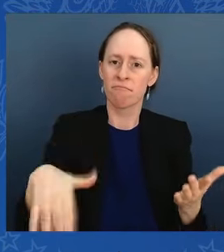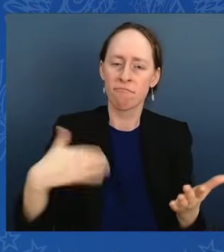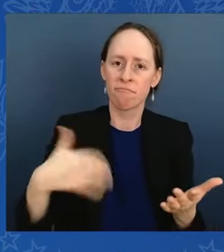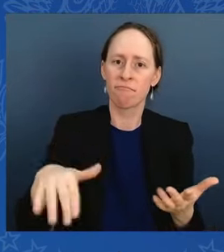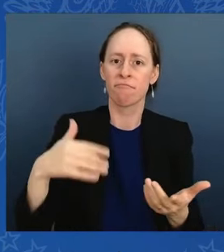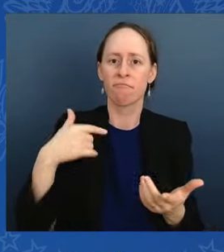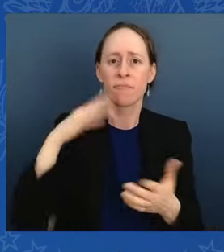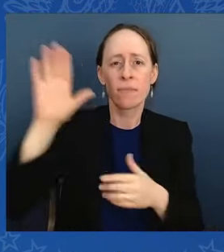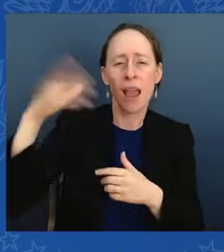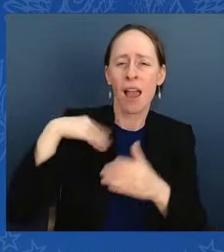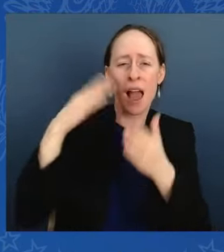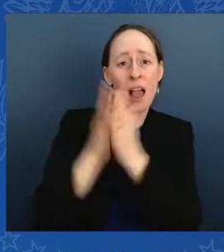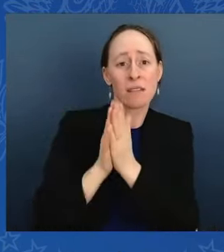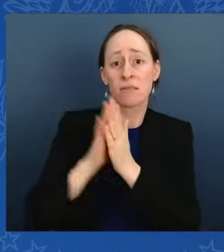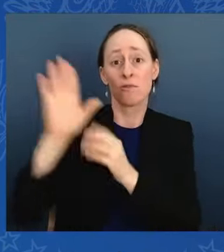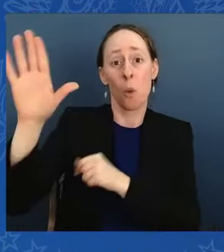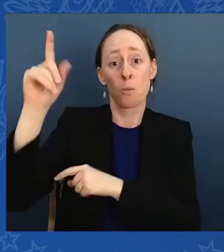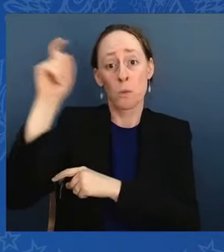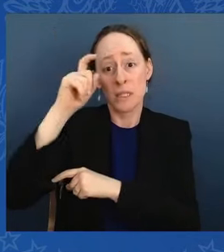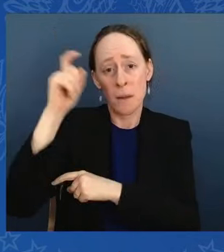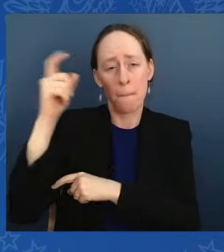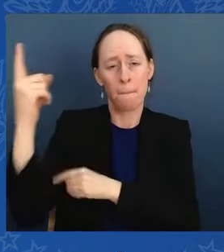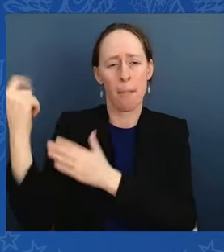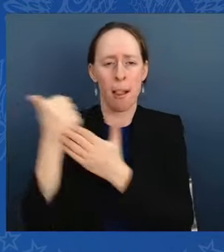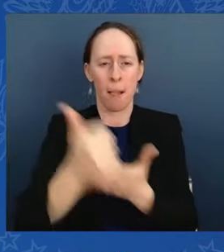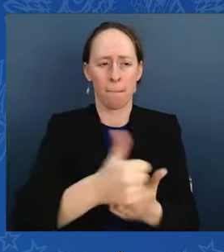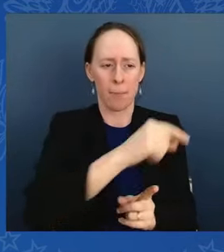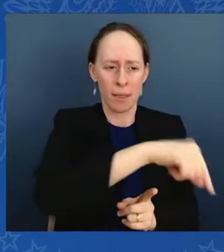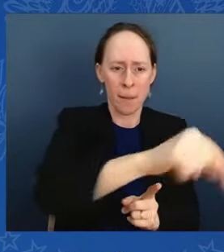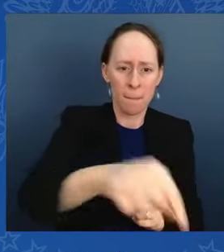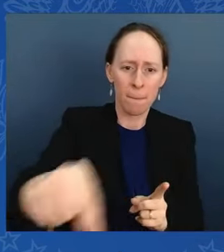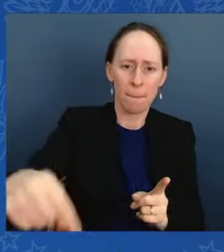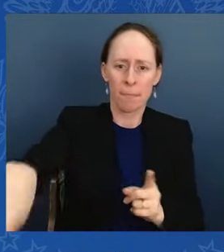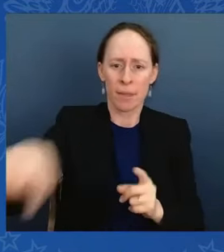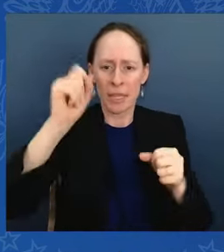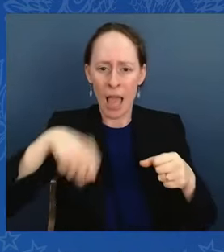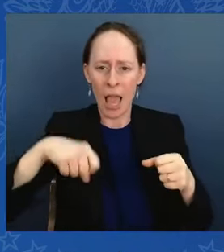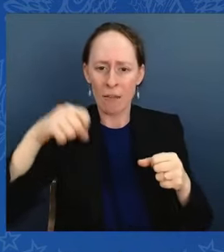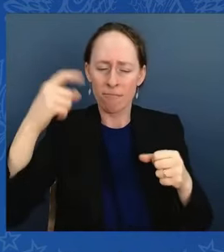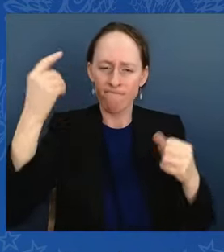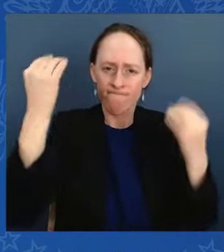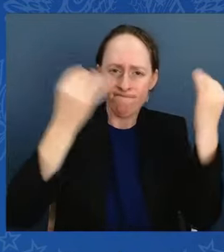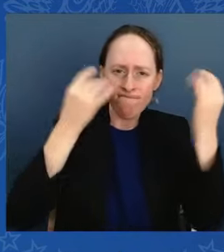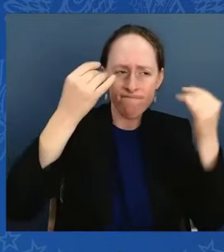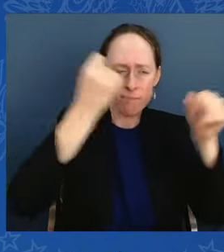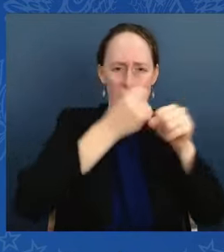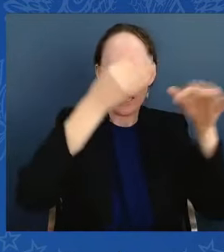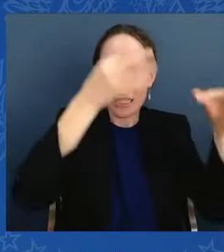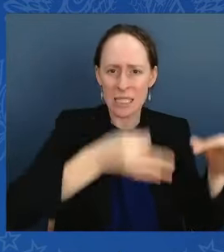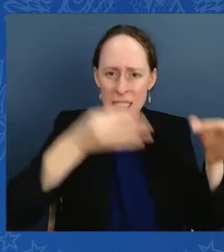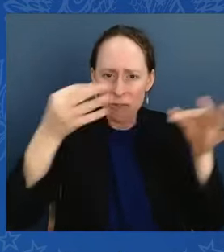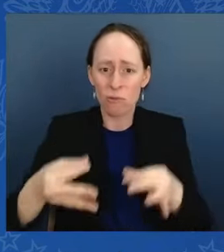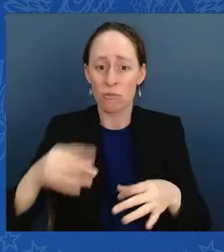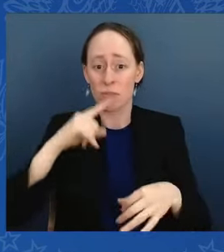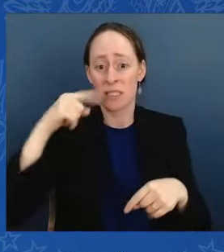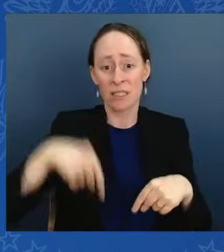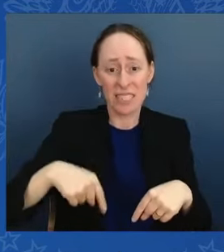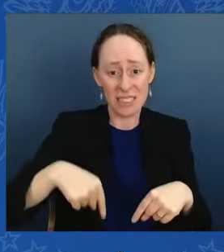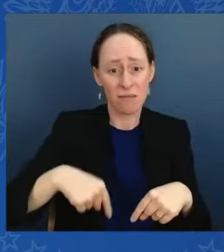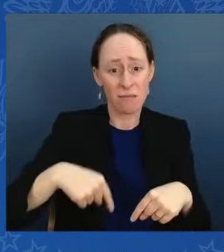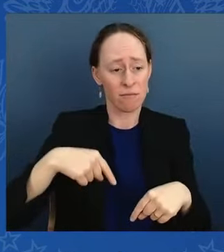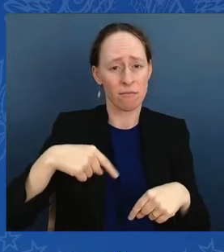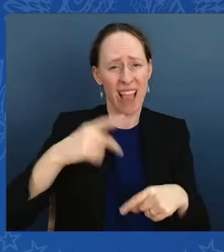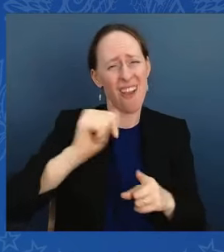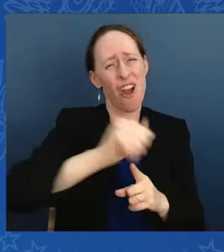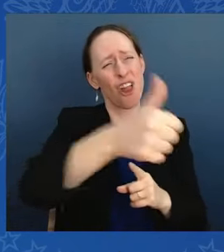help them to know what to do with these problems and all the other problems, Lord, in this country. And Lord, I do pray